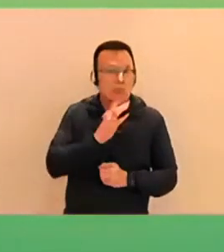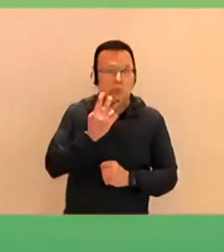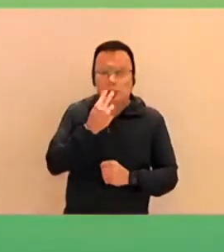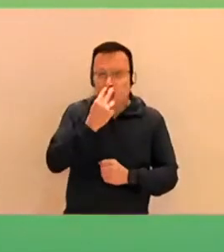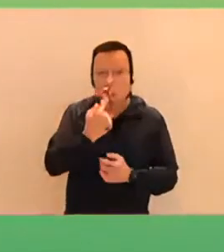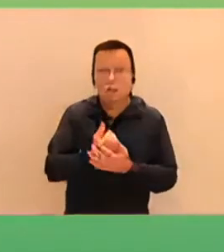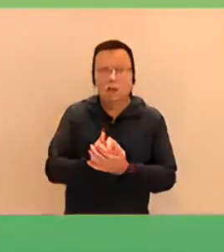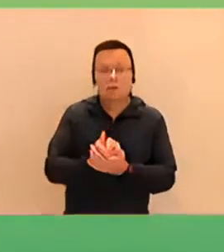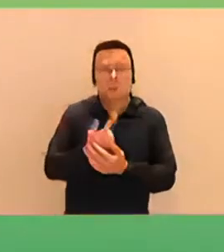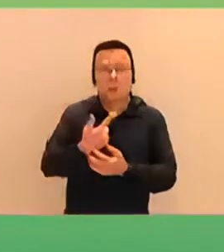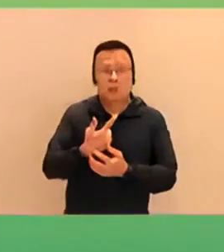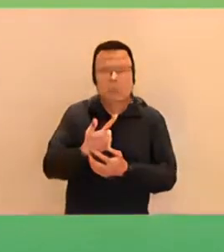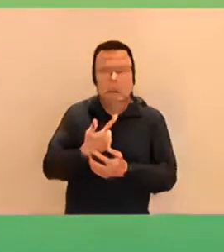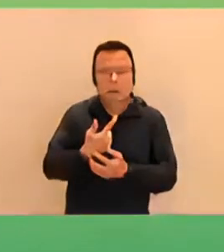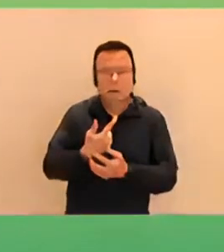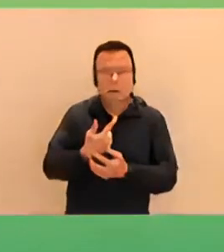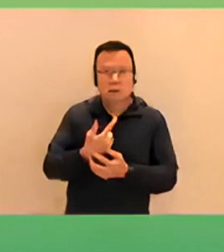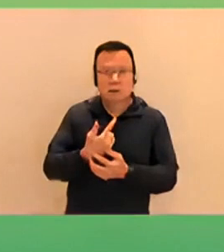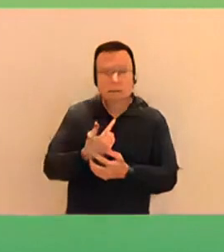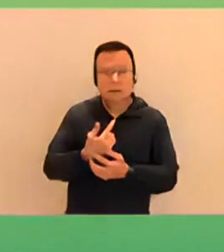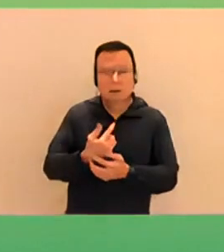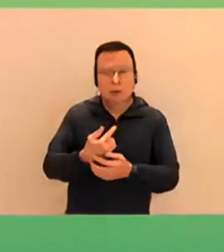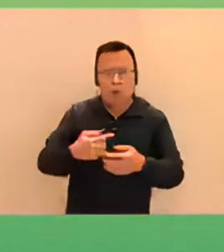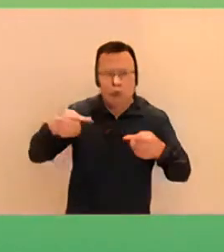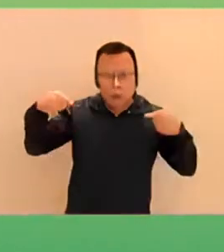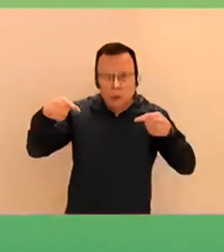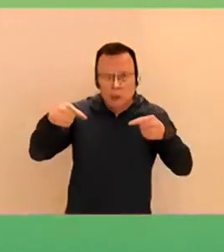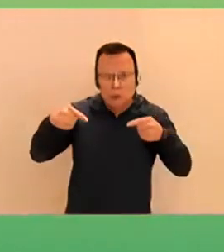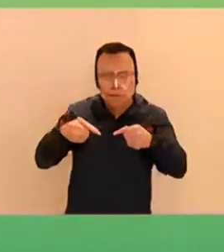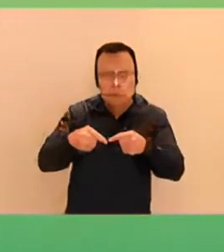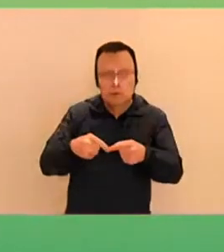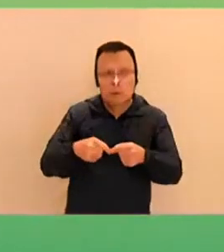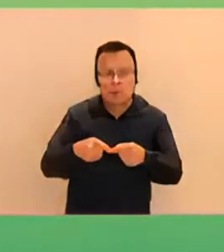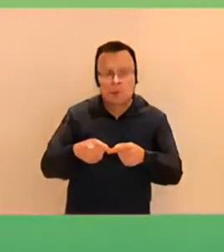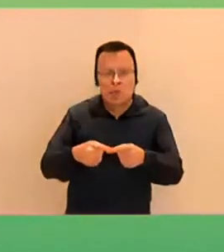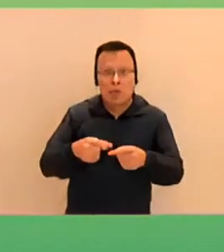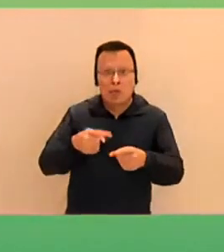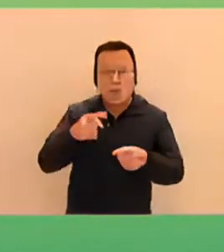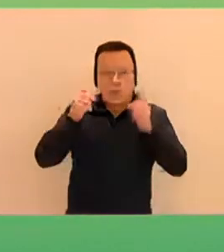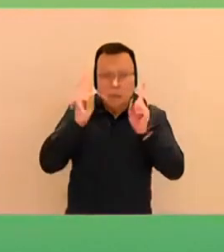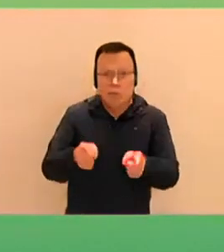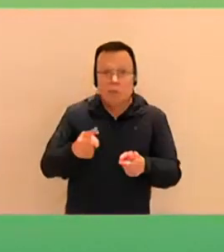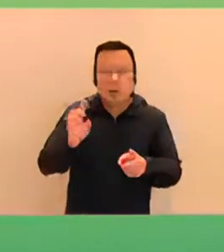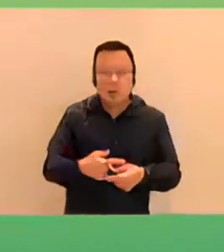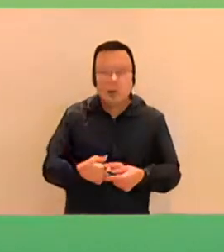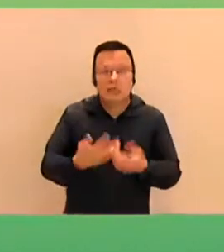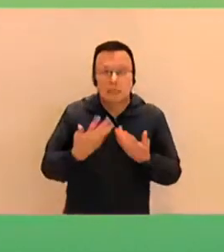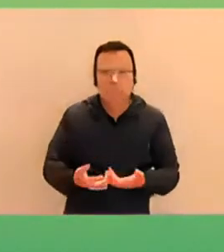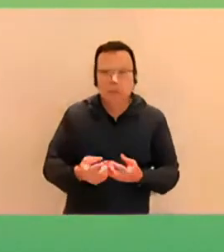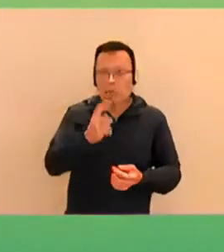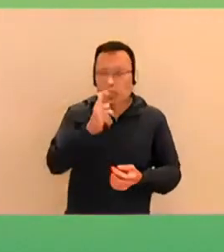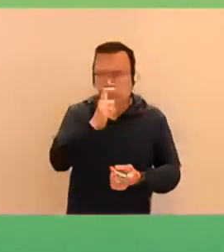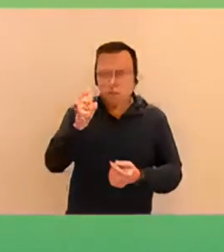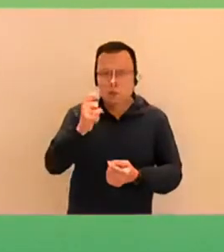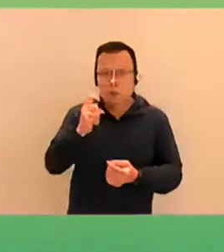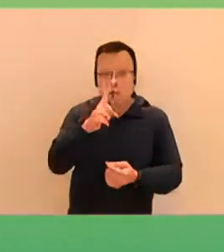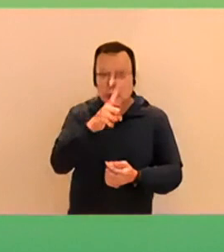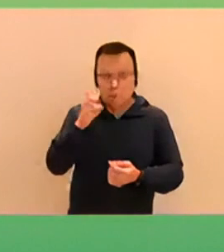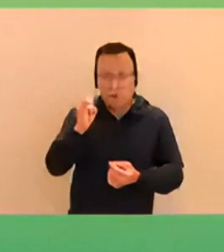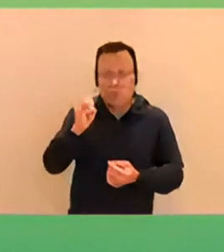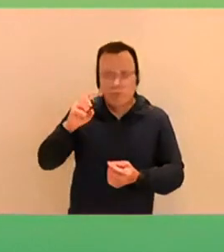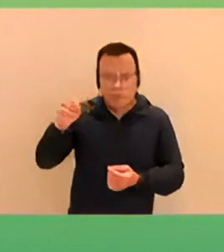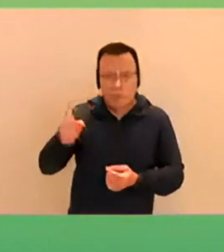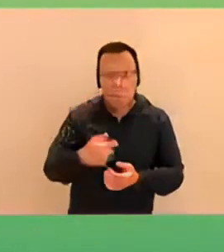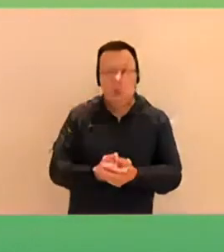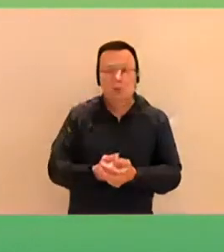of 0.9 million. So get some kind of 40% of reduction. It's actual data. It's not simulation.